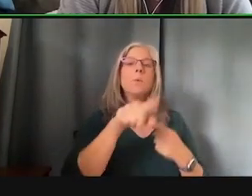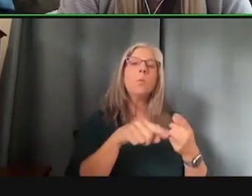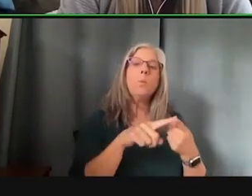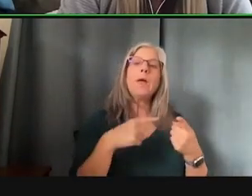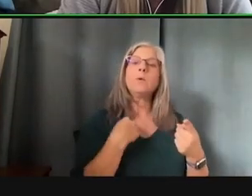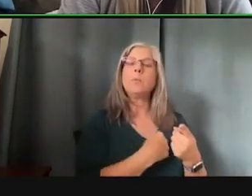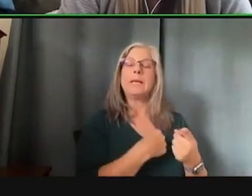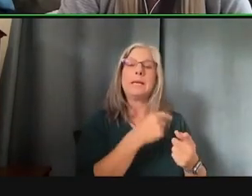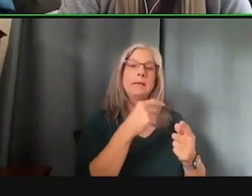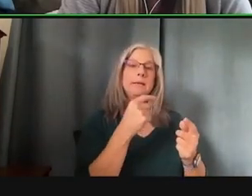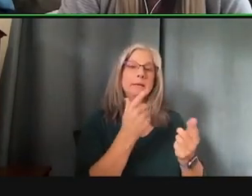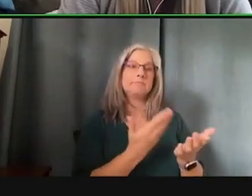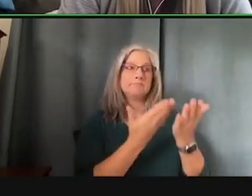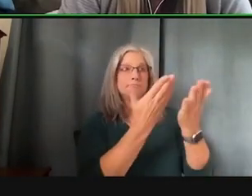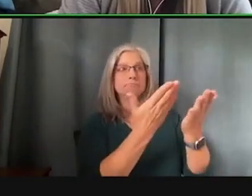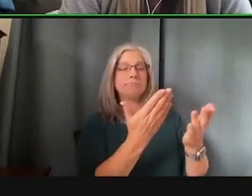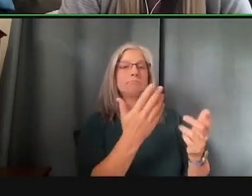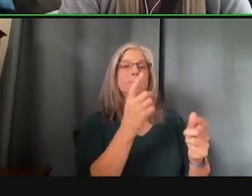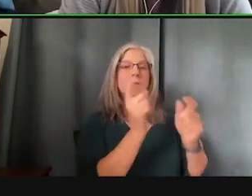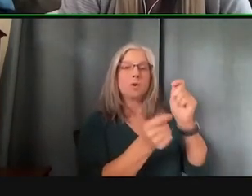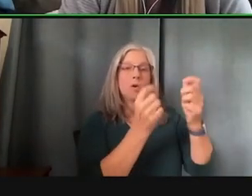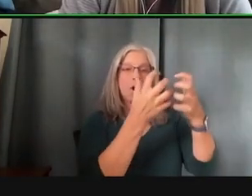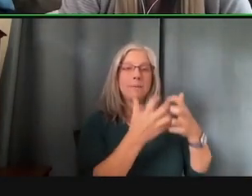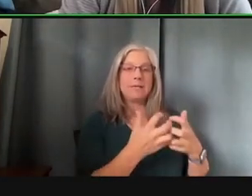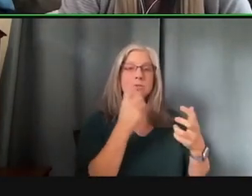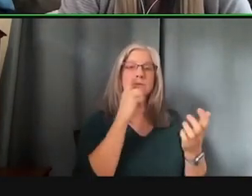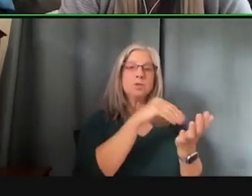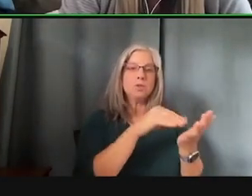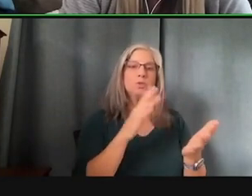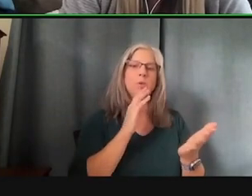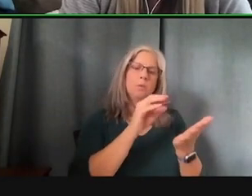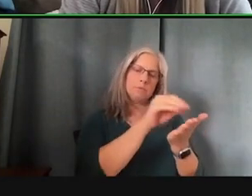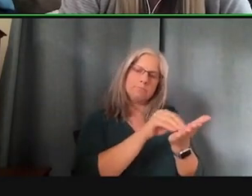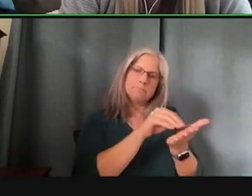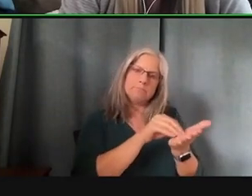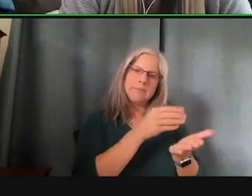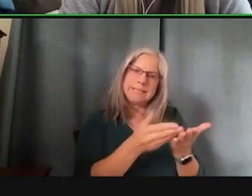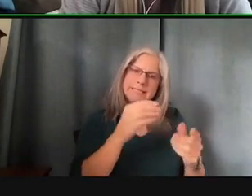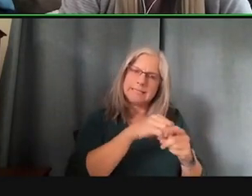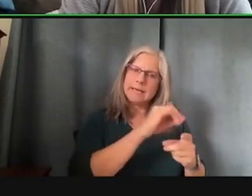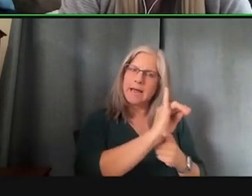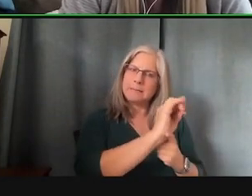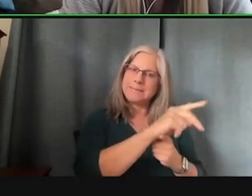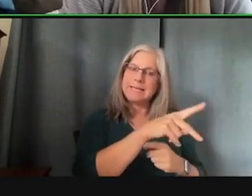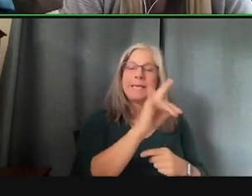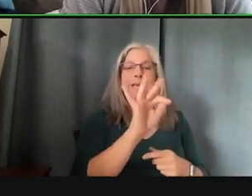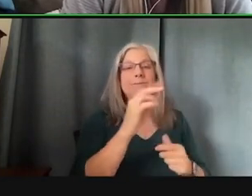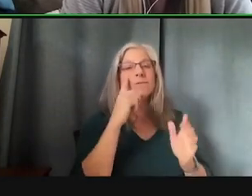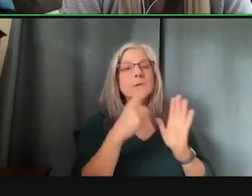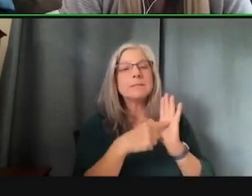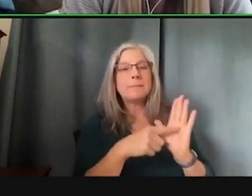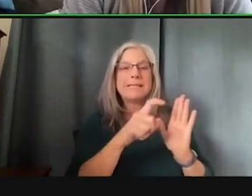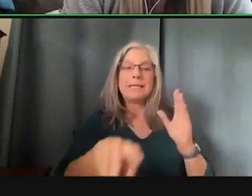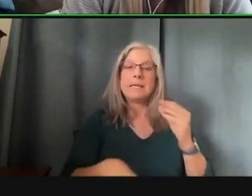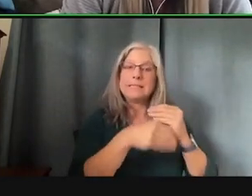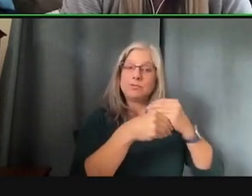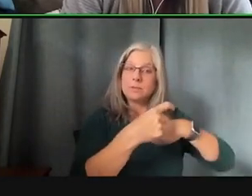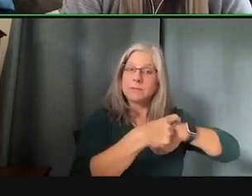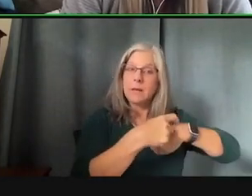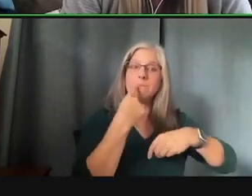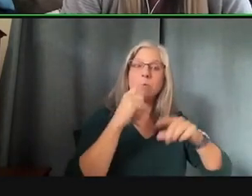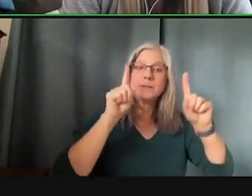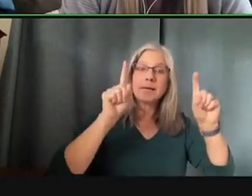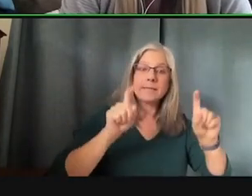making accommodations for a student, we're going to write things into the IEP if they need additional time on a test,